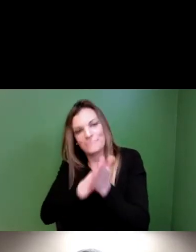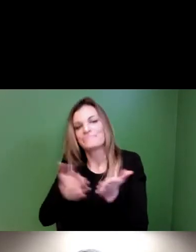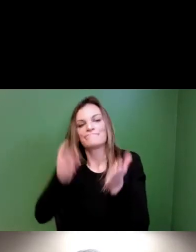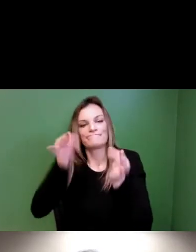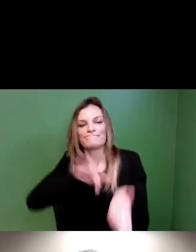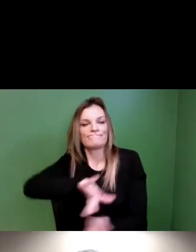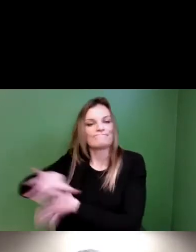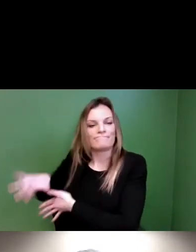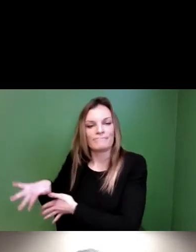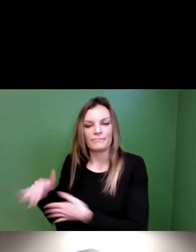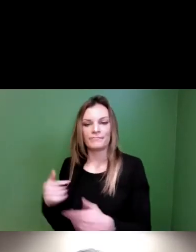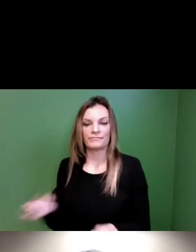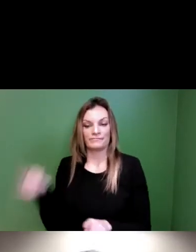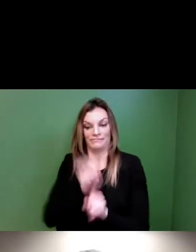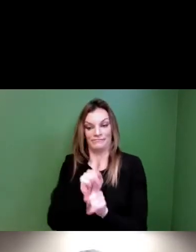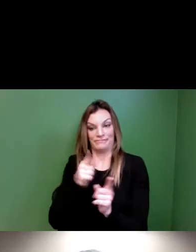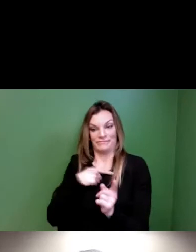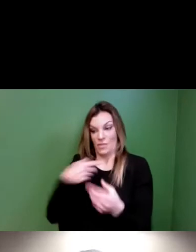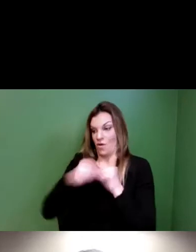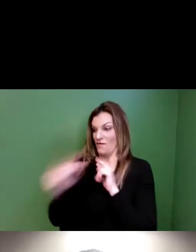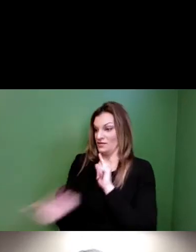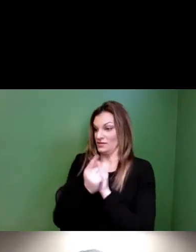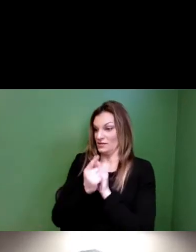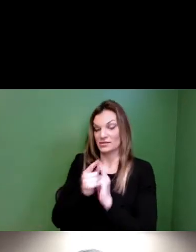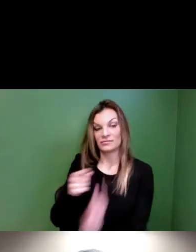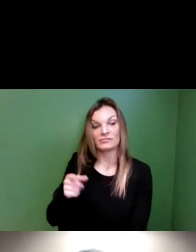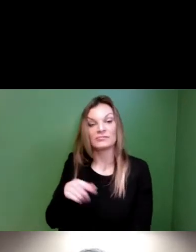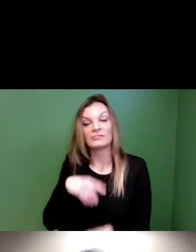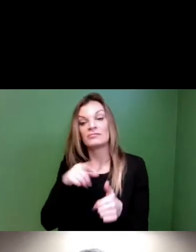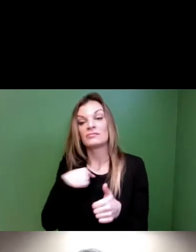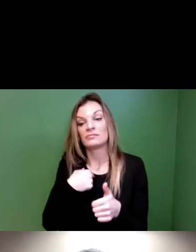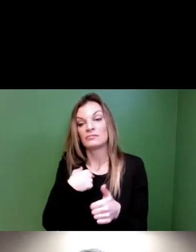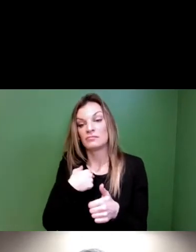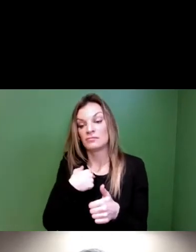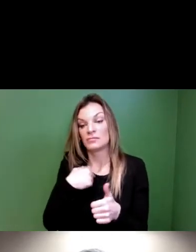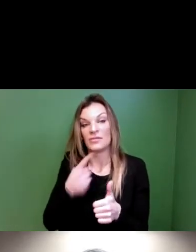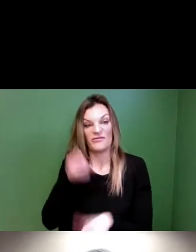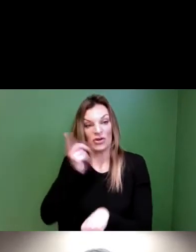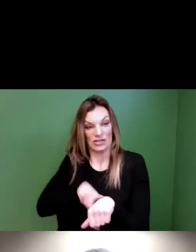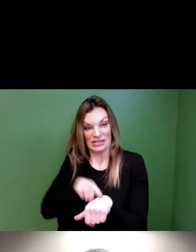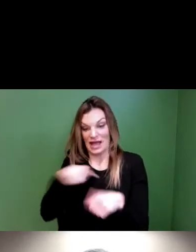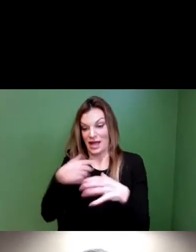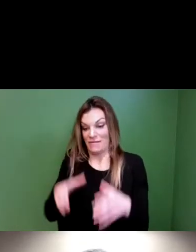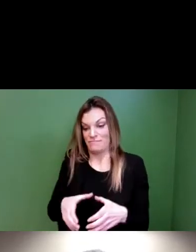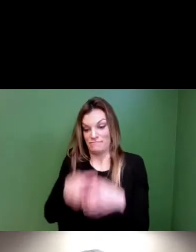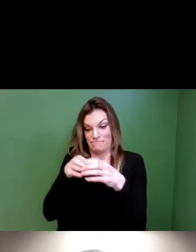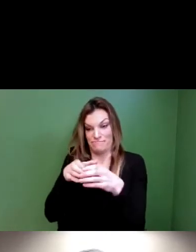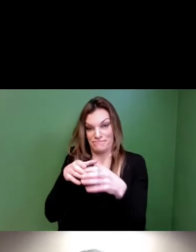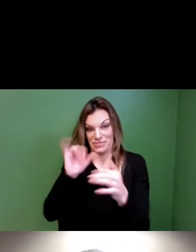In one visit, I would say, very first visit, I had David's foot corrected with the electrical stimulation. And it makes